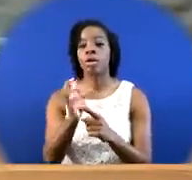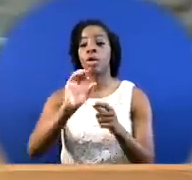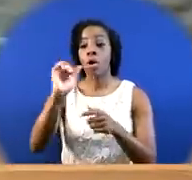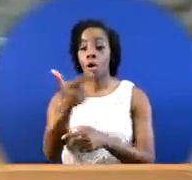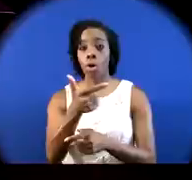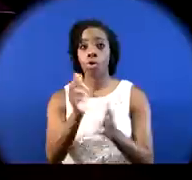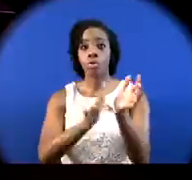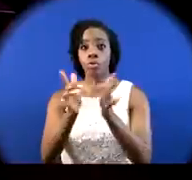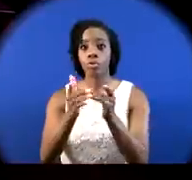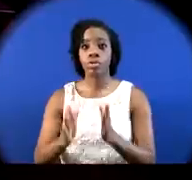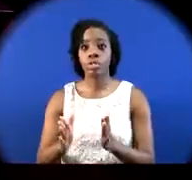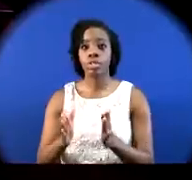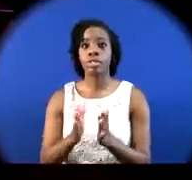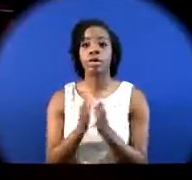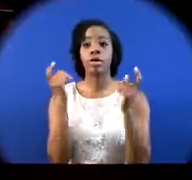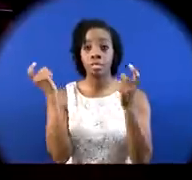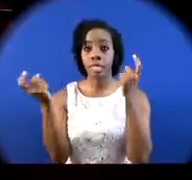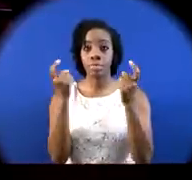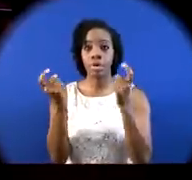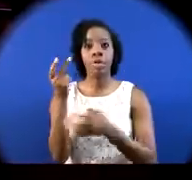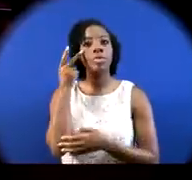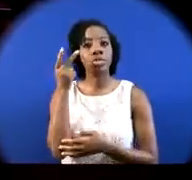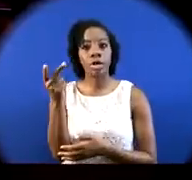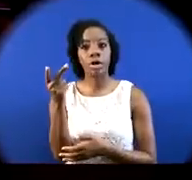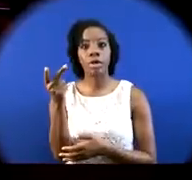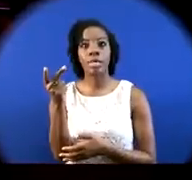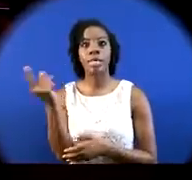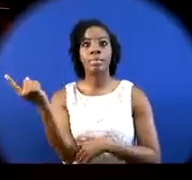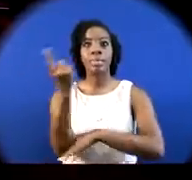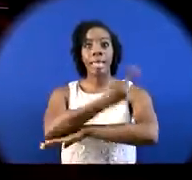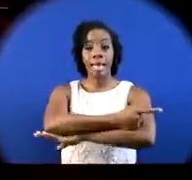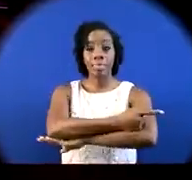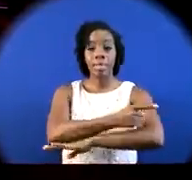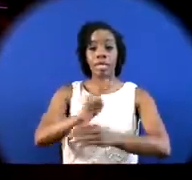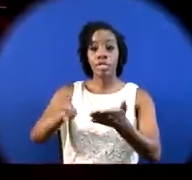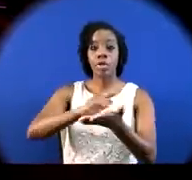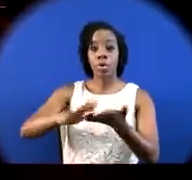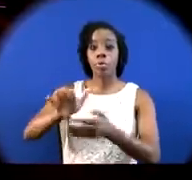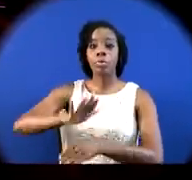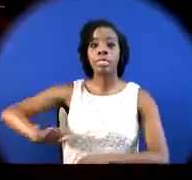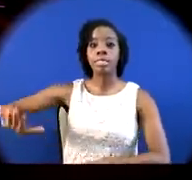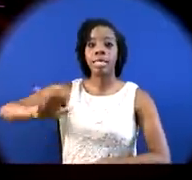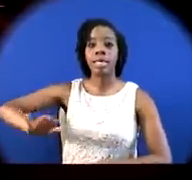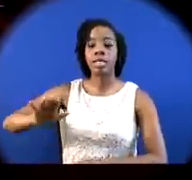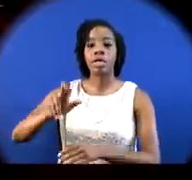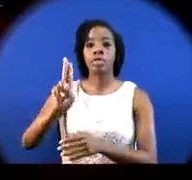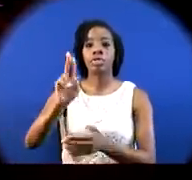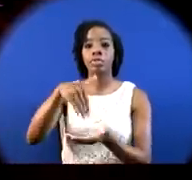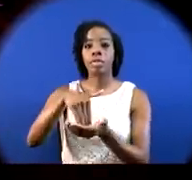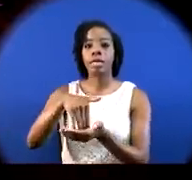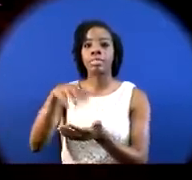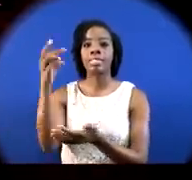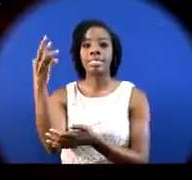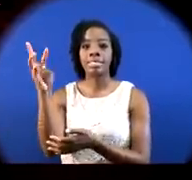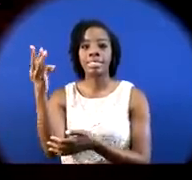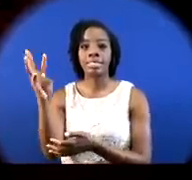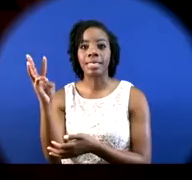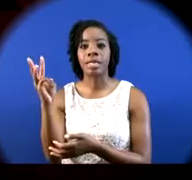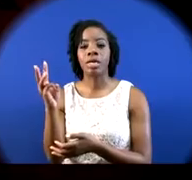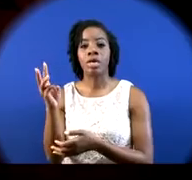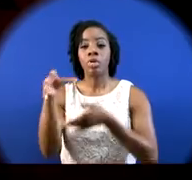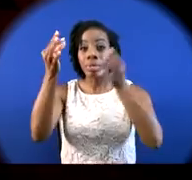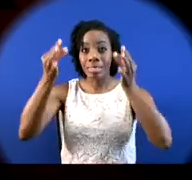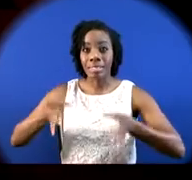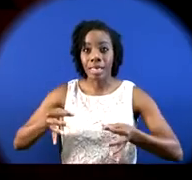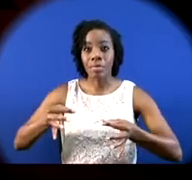that. We saw that very clearly as it came to pass while we were in the Holy Land in 2016. We decided to be in the